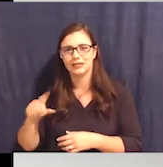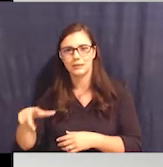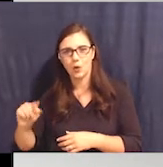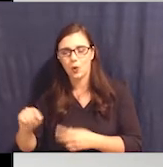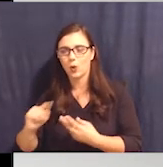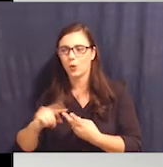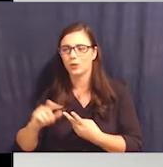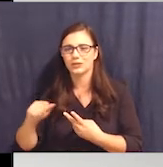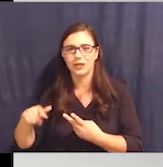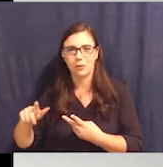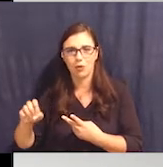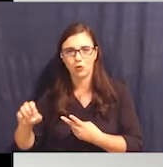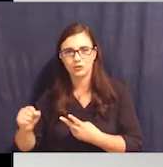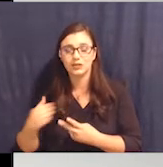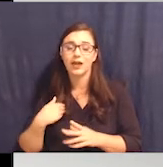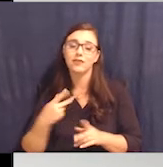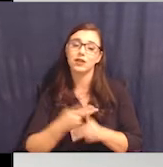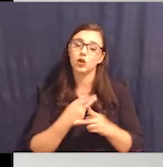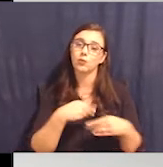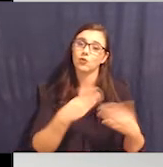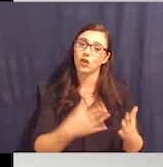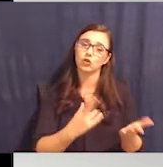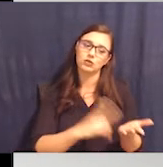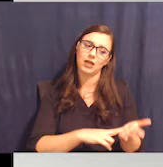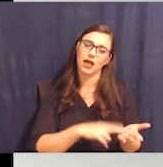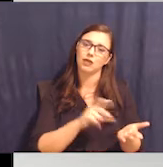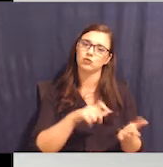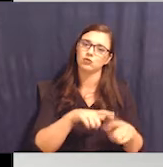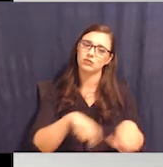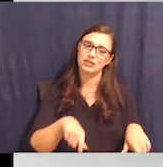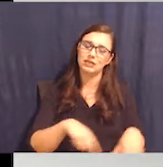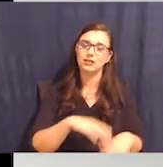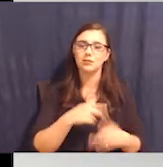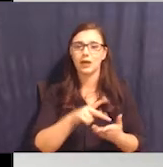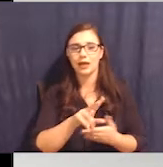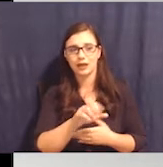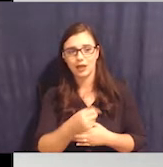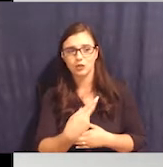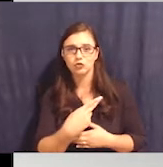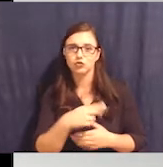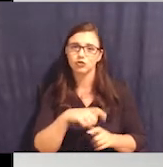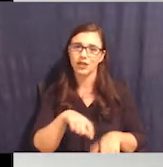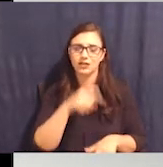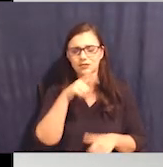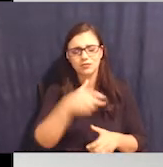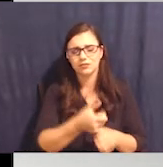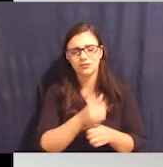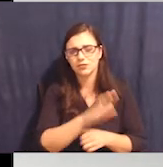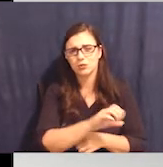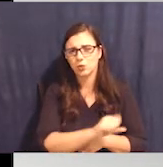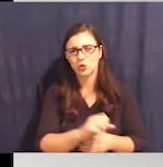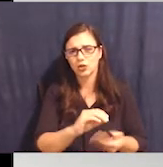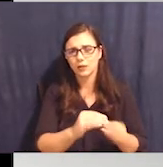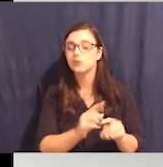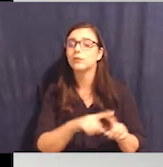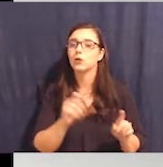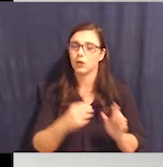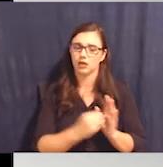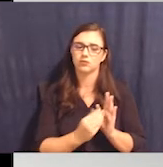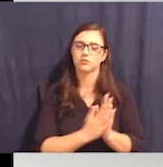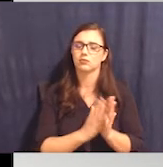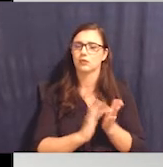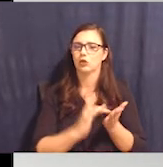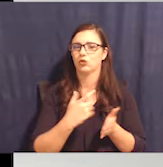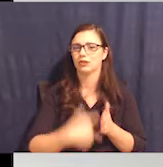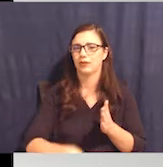Depot. You can have the care provider sign a receipt. You can pay them with a check or cash. You don't have to get their social security number, but you